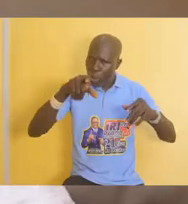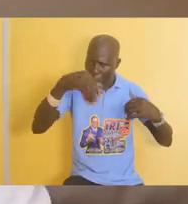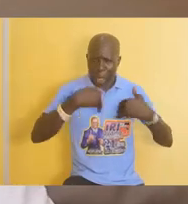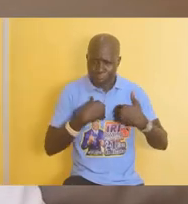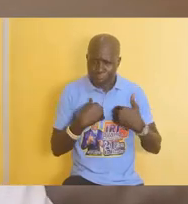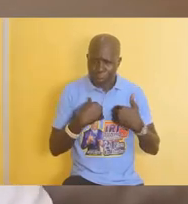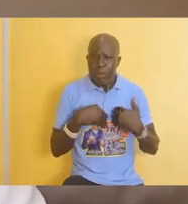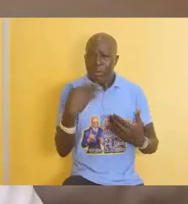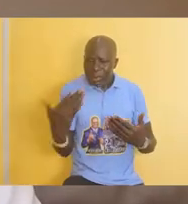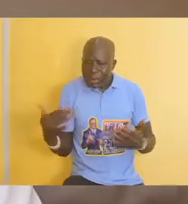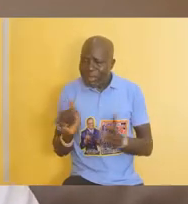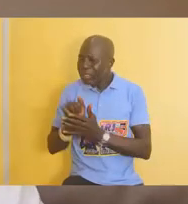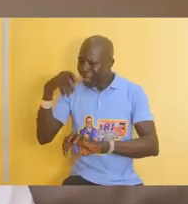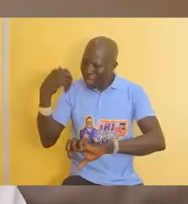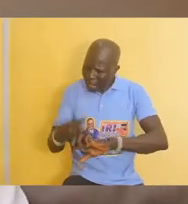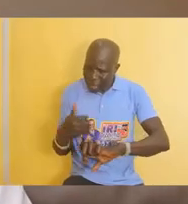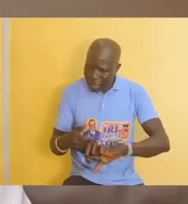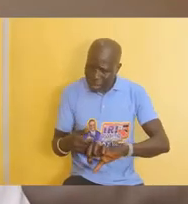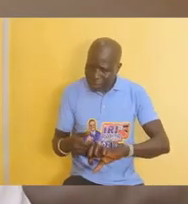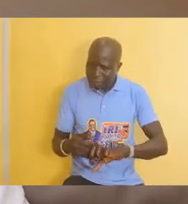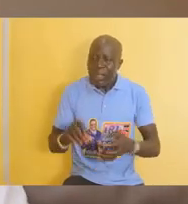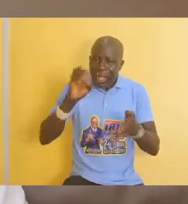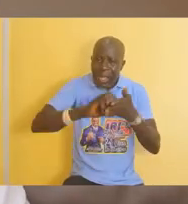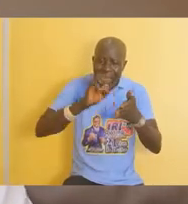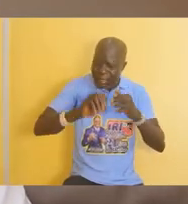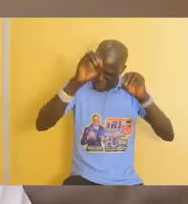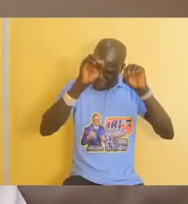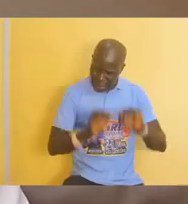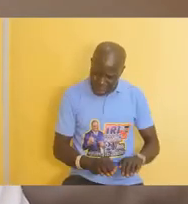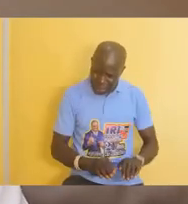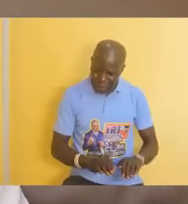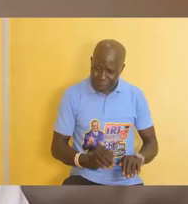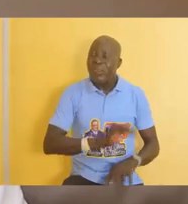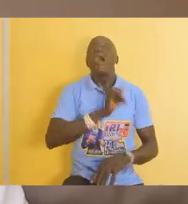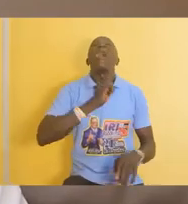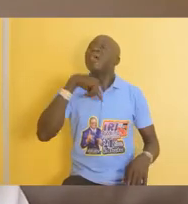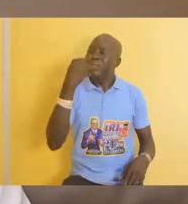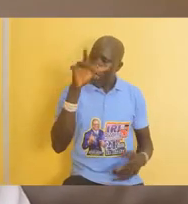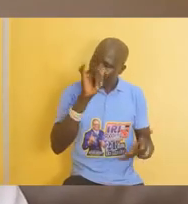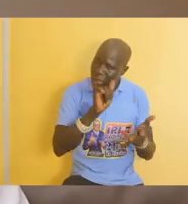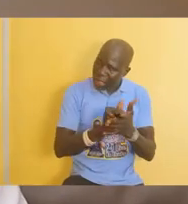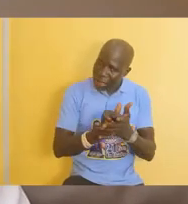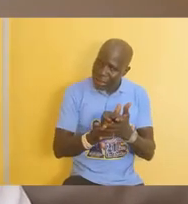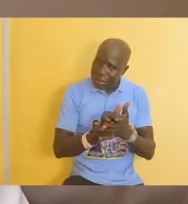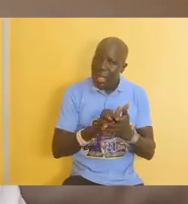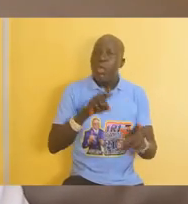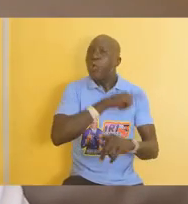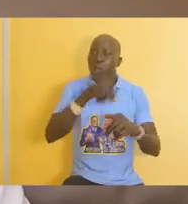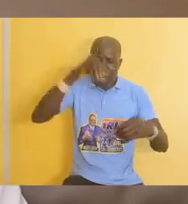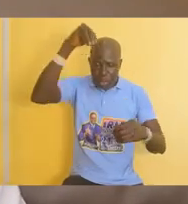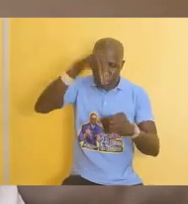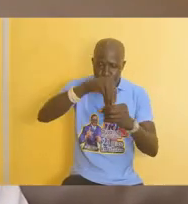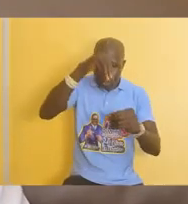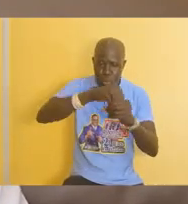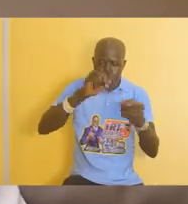the dollar. Eh, kato le koko. That is like very tough. Account ye to wale. That your account at the dollar. Me so for pe. I the cutting. Be a thing furu pe. I know